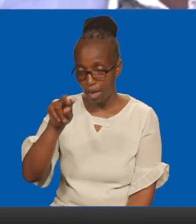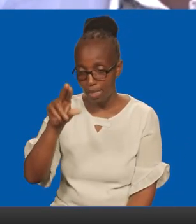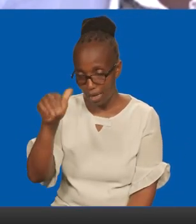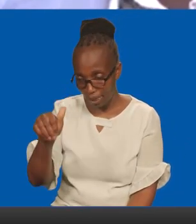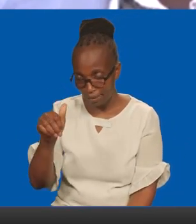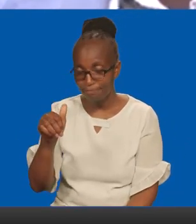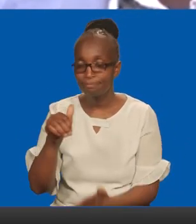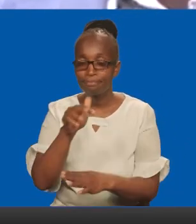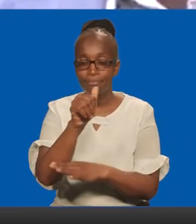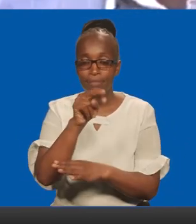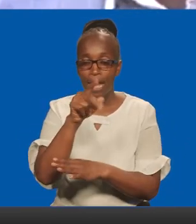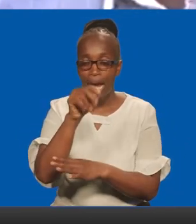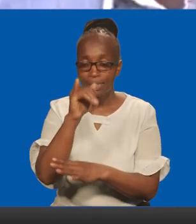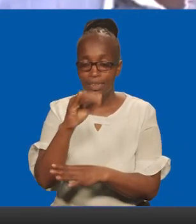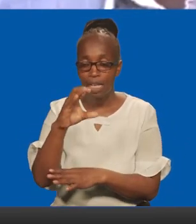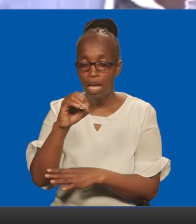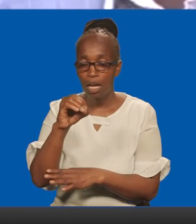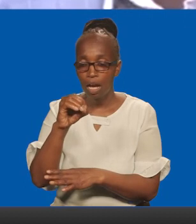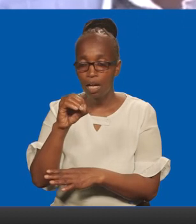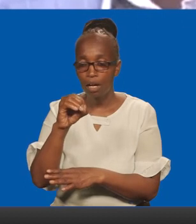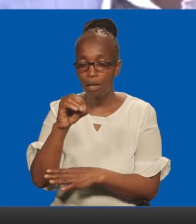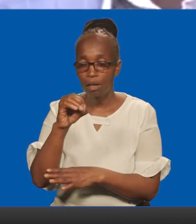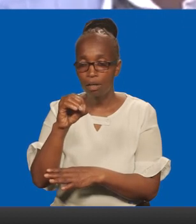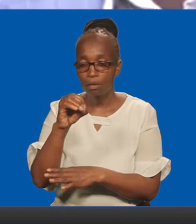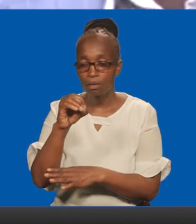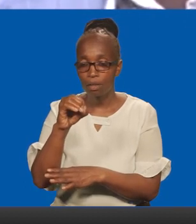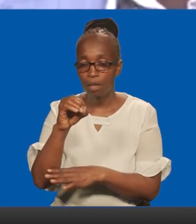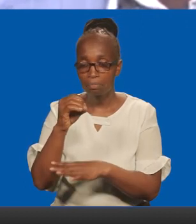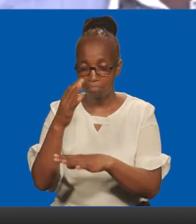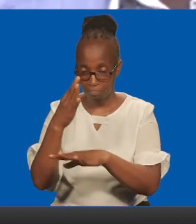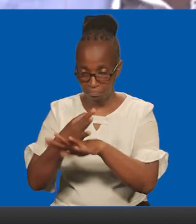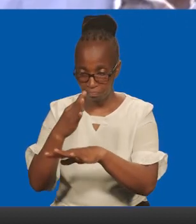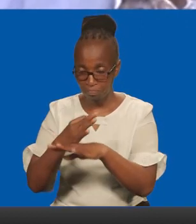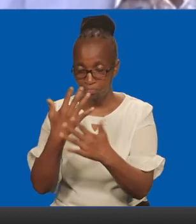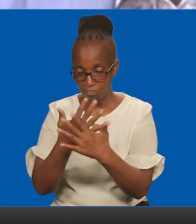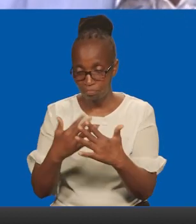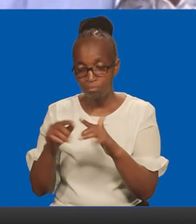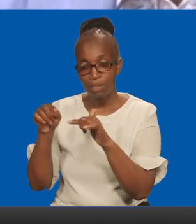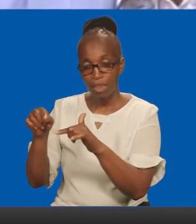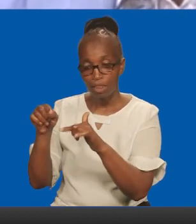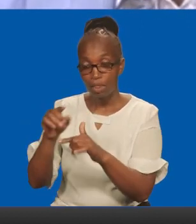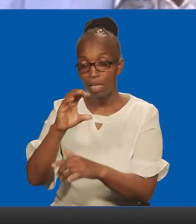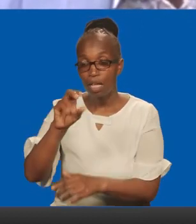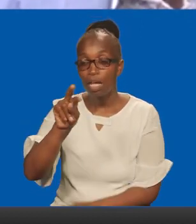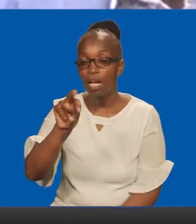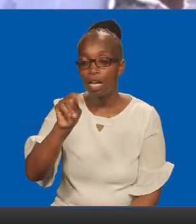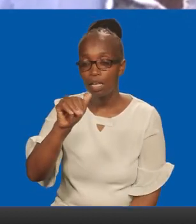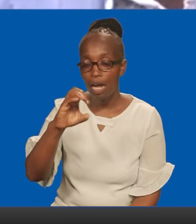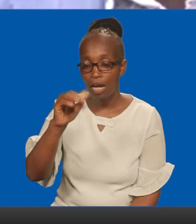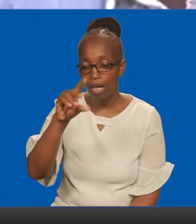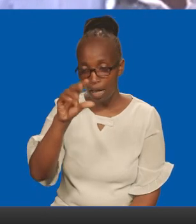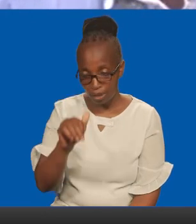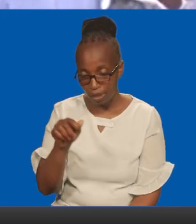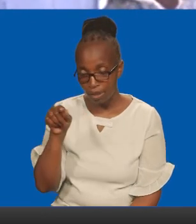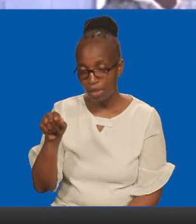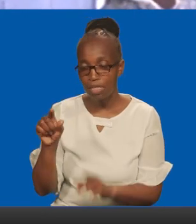KEBS, we have KRA, we have anti-counterfeit, and then we have NACADA. That team will assist